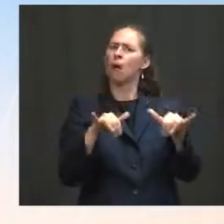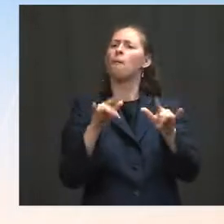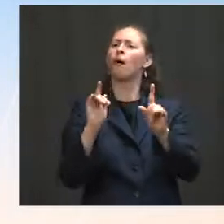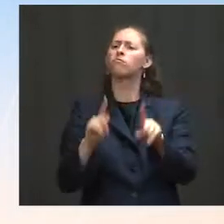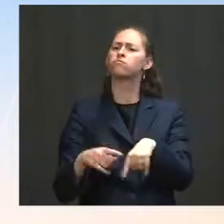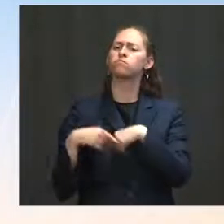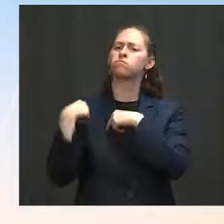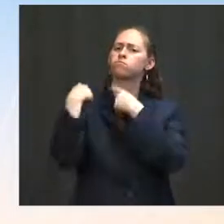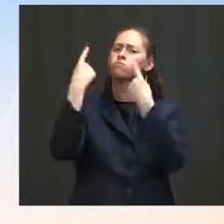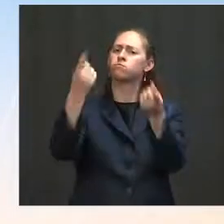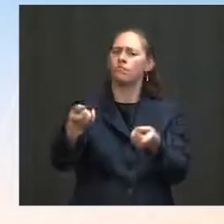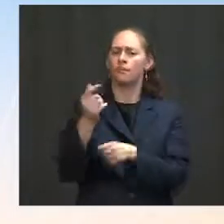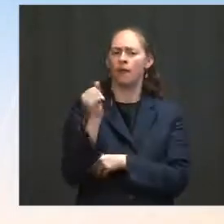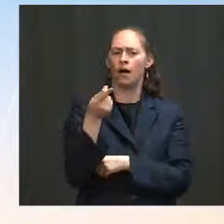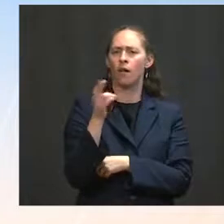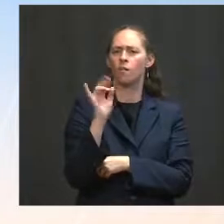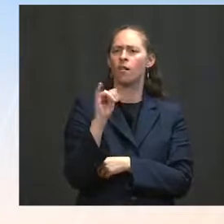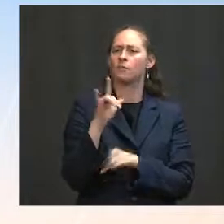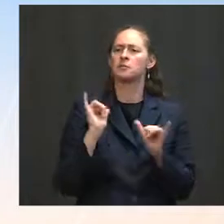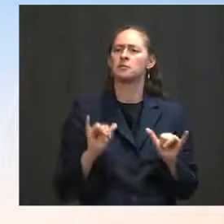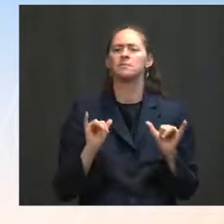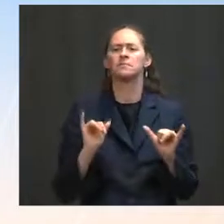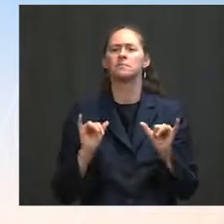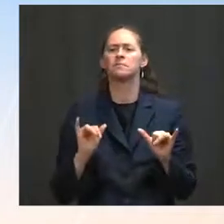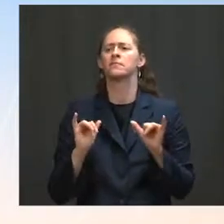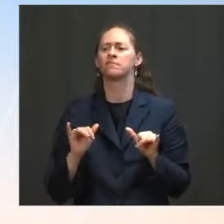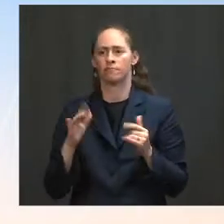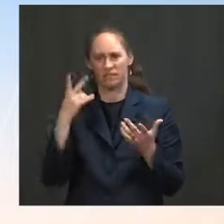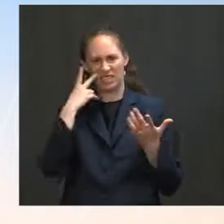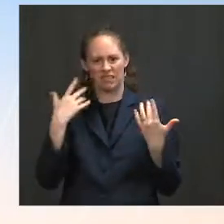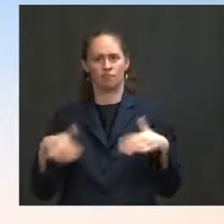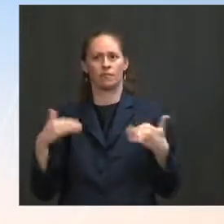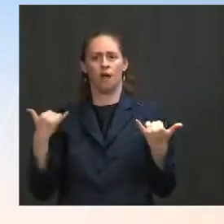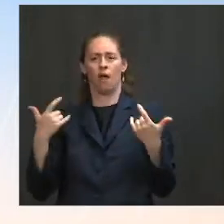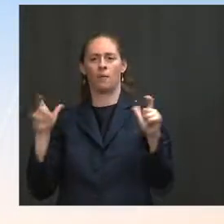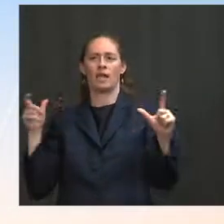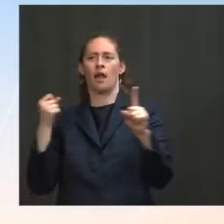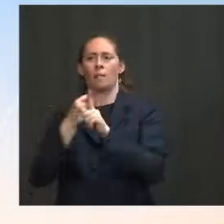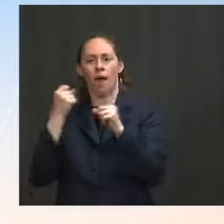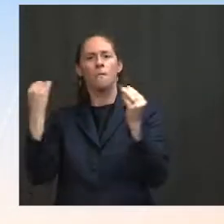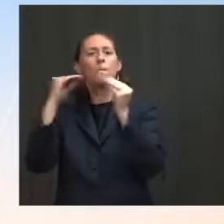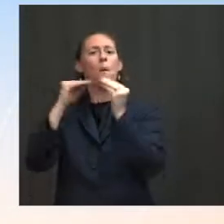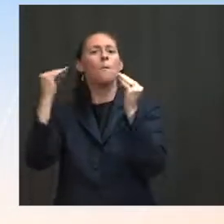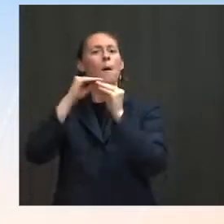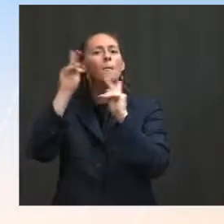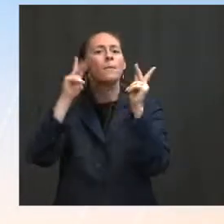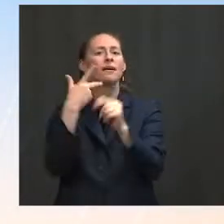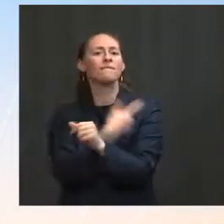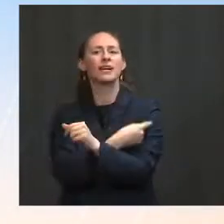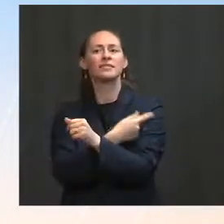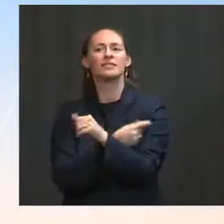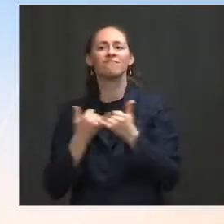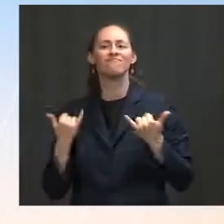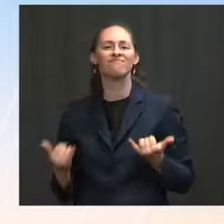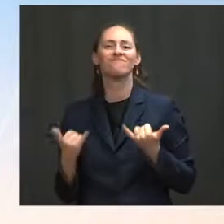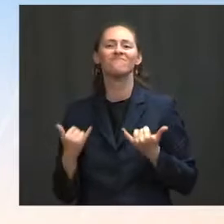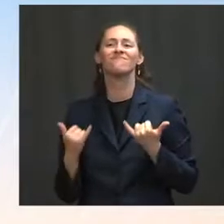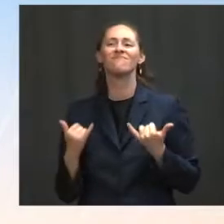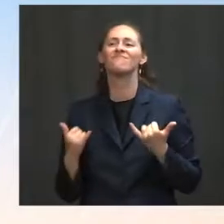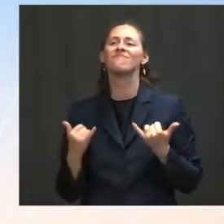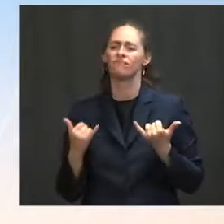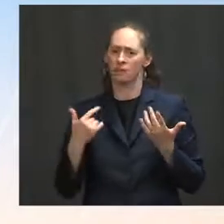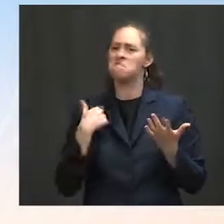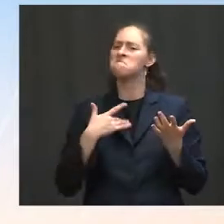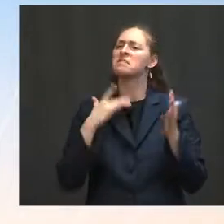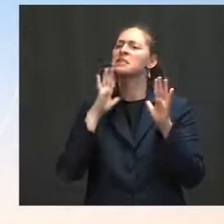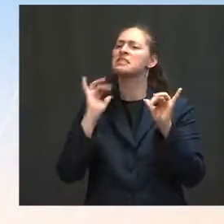something where we've seen an impact in states where there are lower vaccination rates. So it is something we will continue to work with